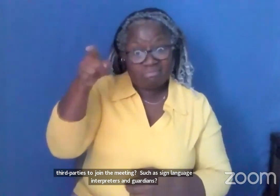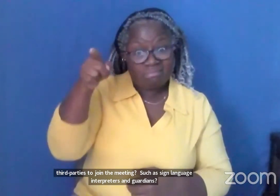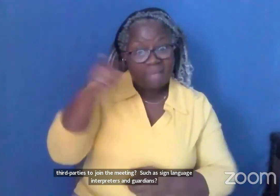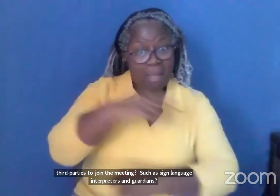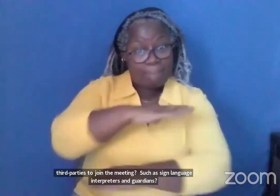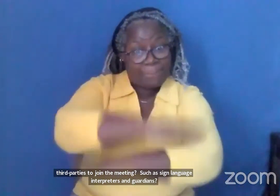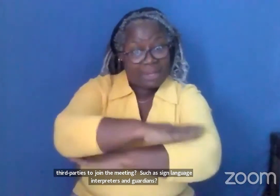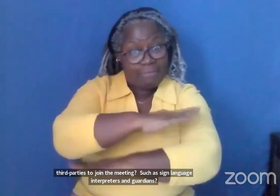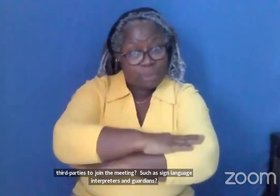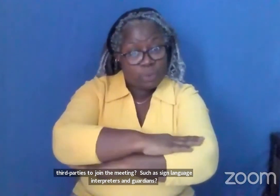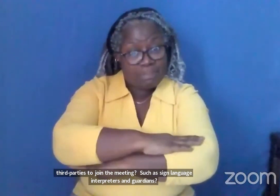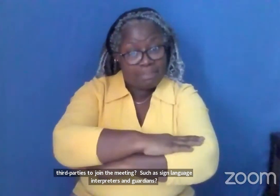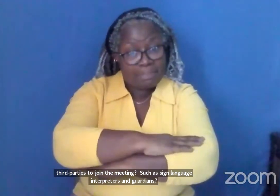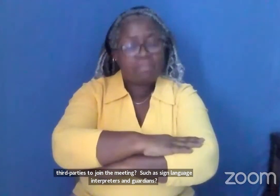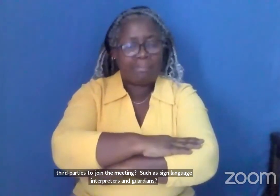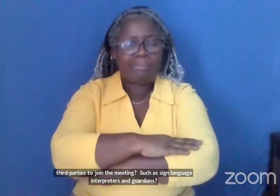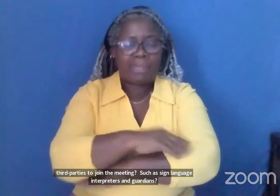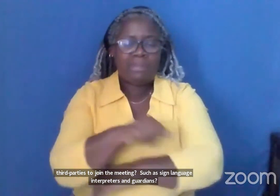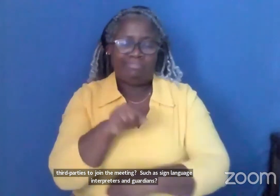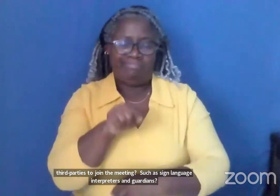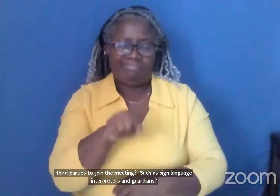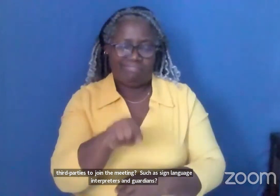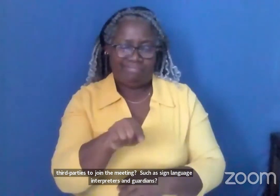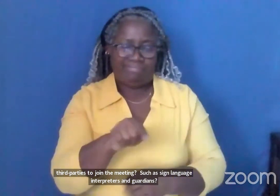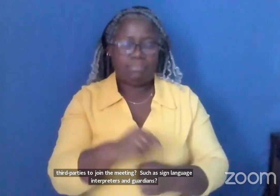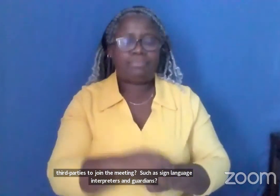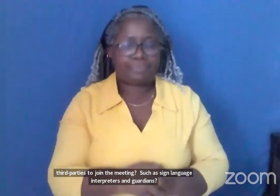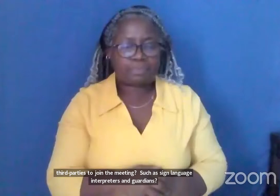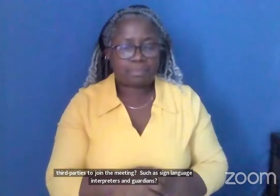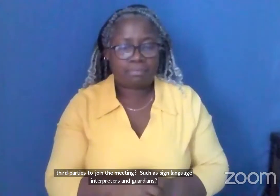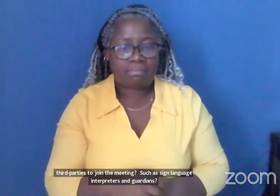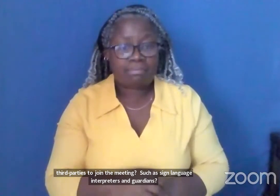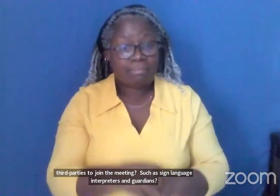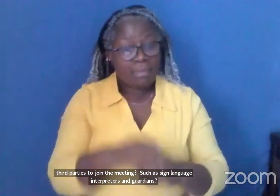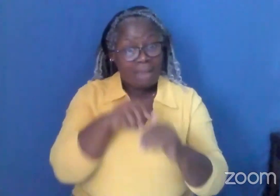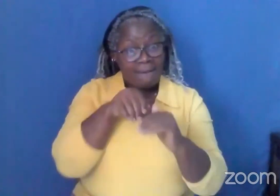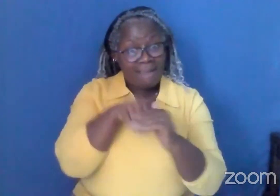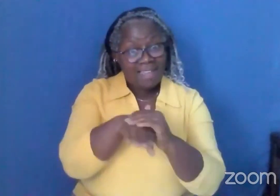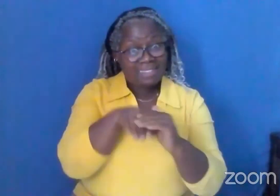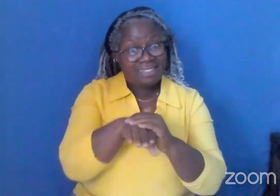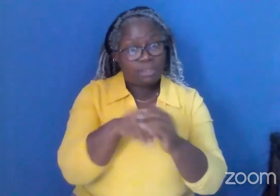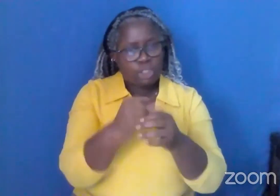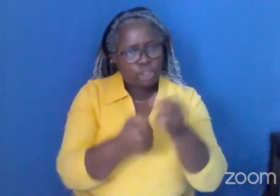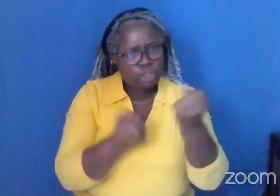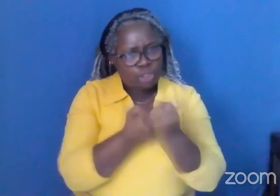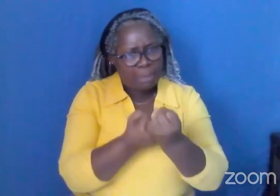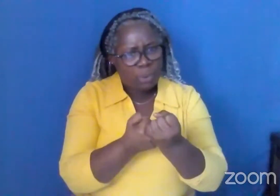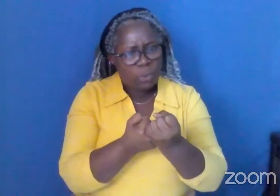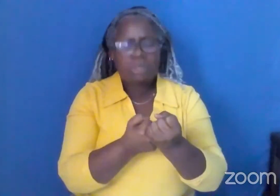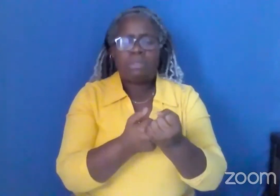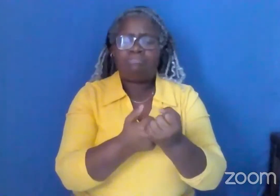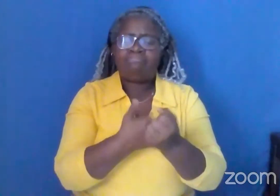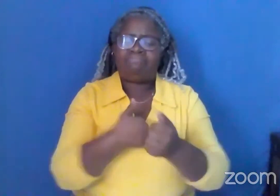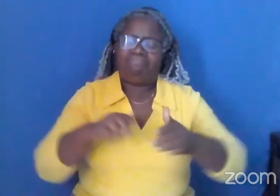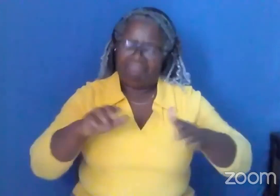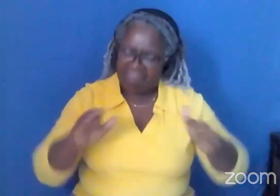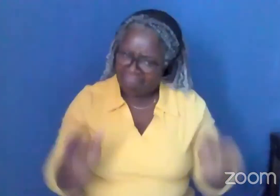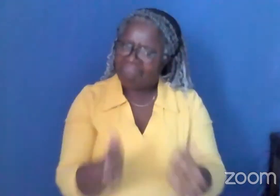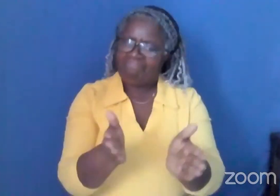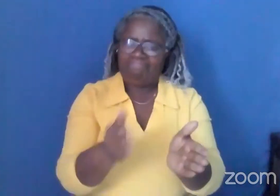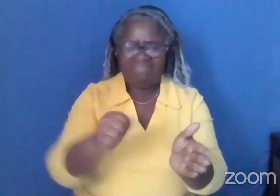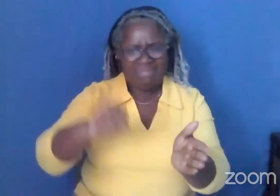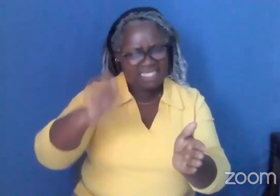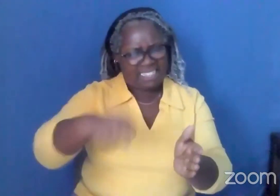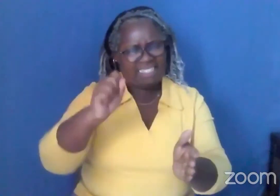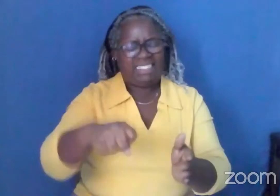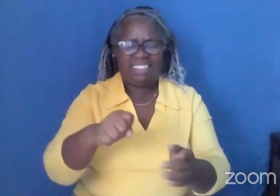accessibility support is strongly encouraged. We don't have anything specific to sign language